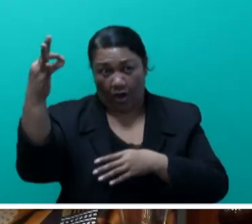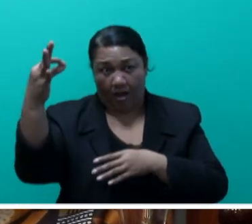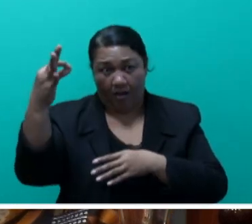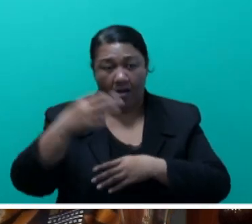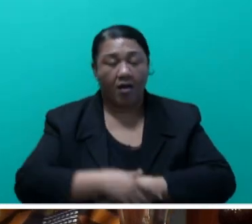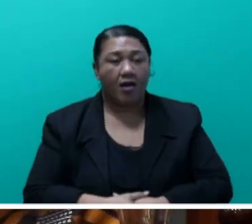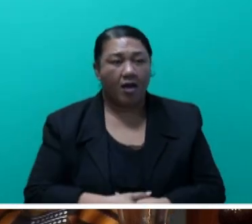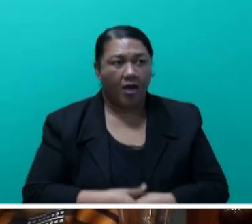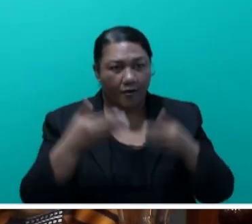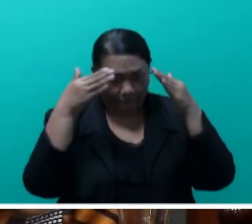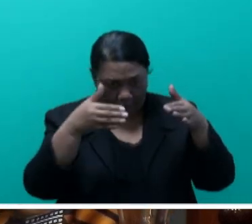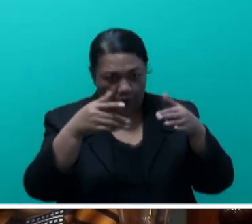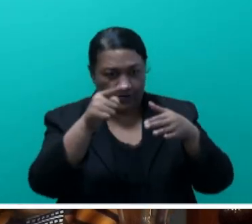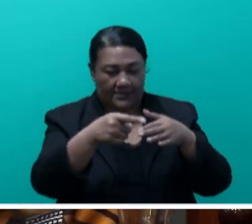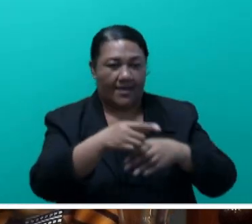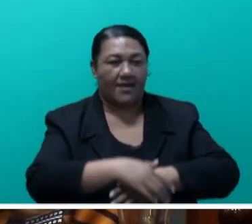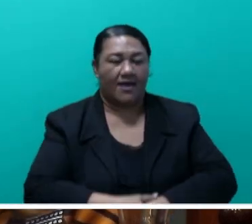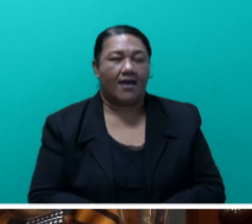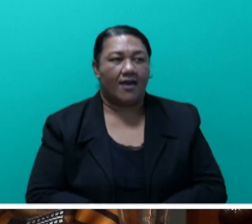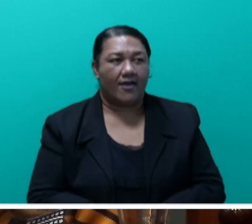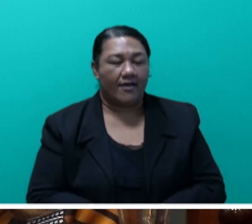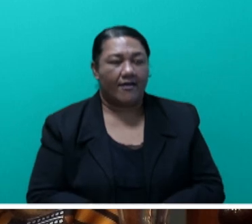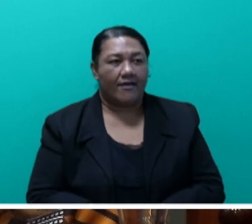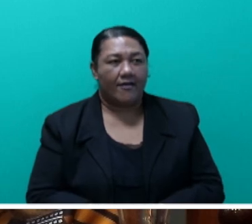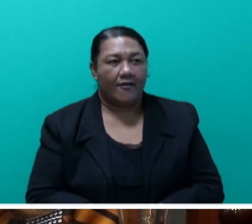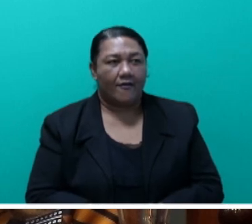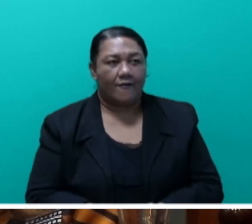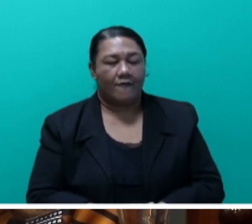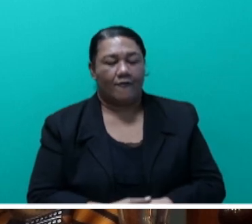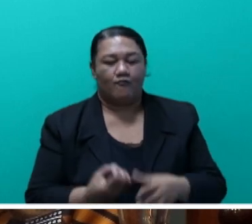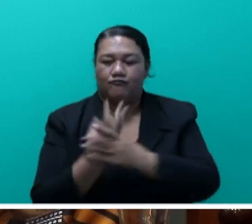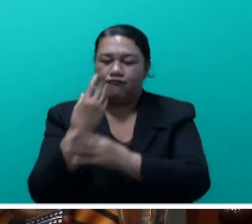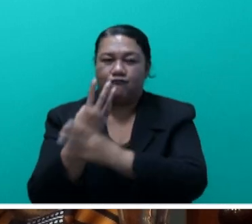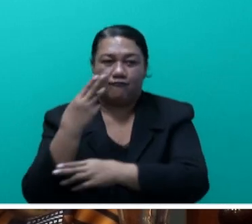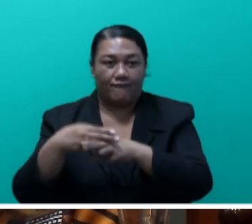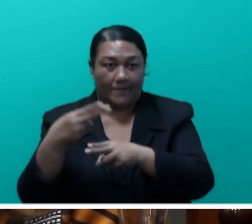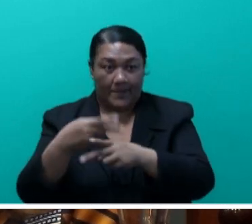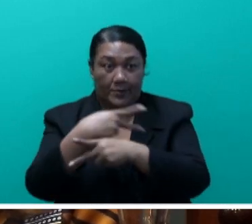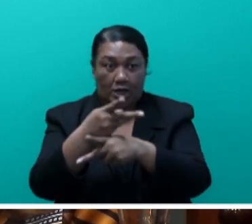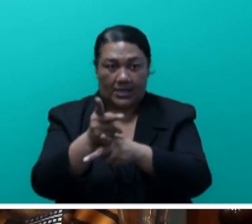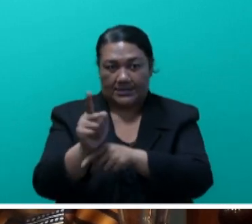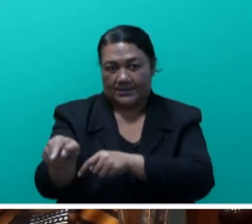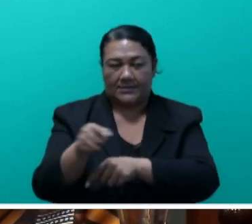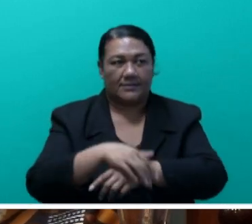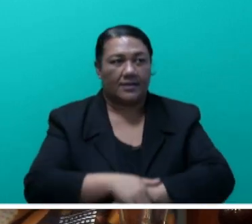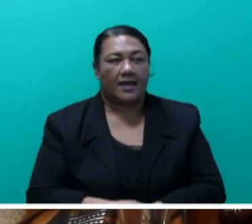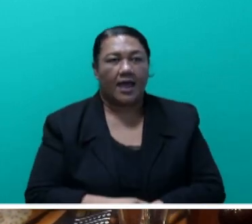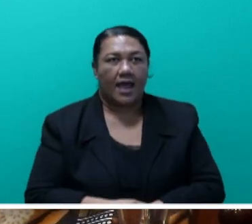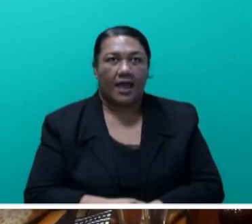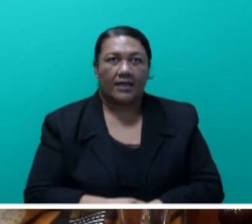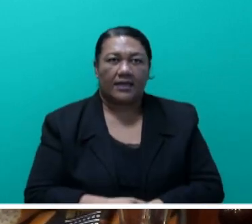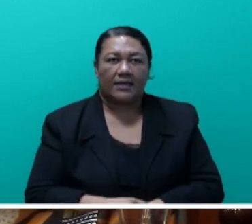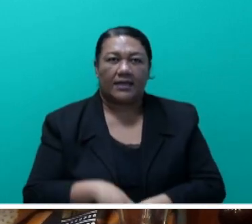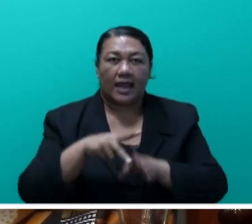the focus will be on Singatoka to increase production over the Honorable Speaker. Nandoa and Nabosa were